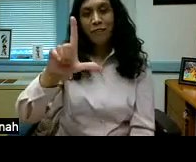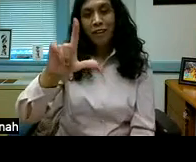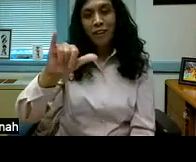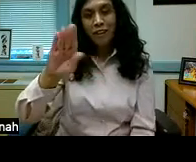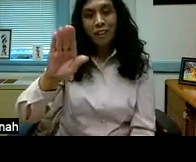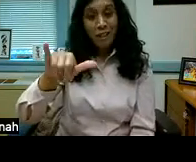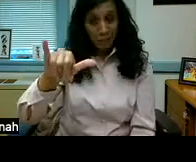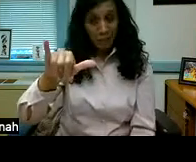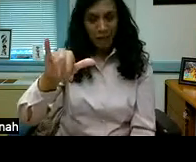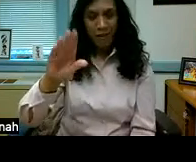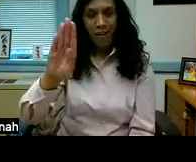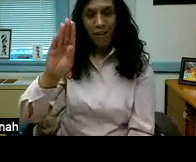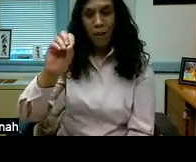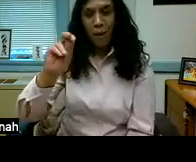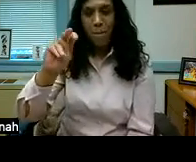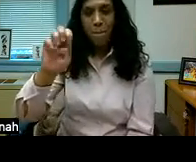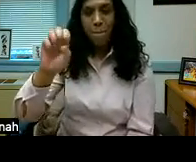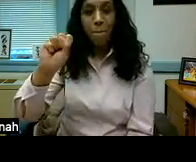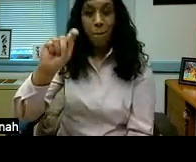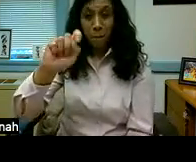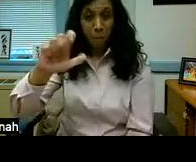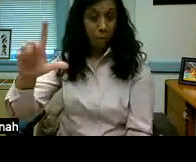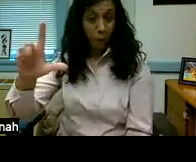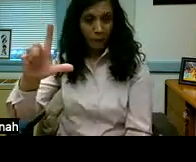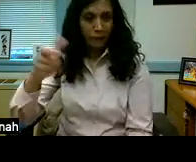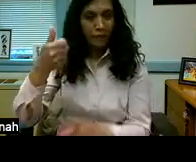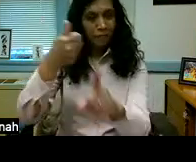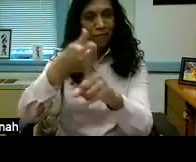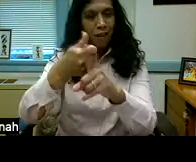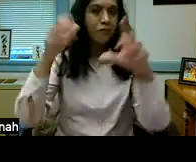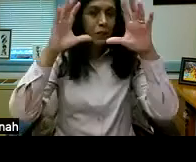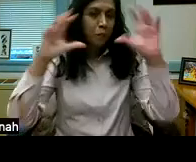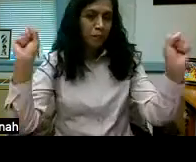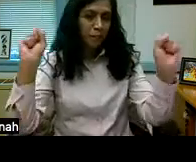So I'd like to share this from Libby Bonesteel.